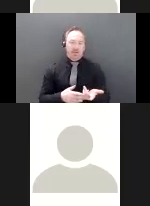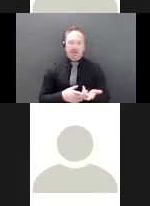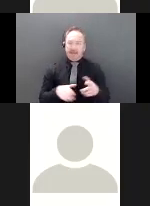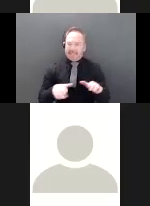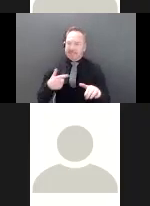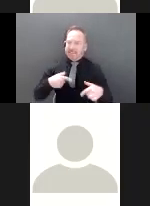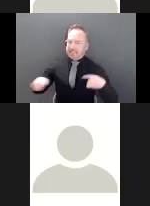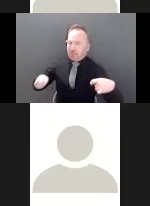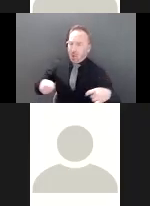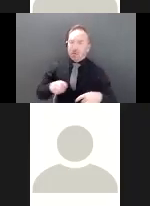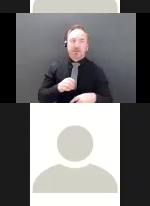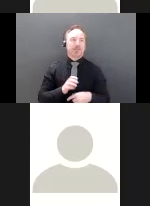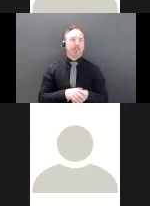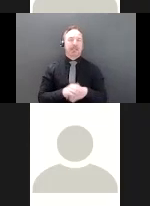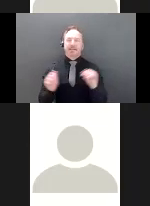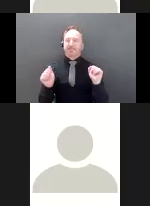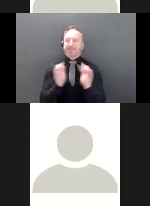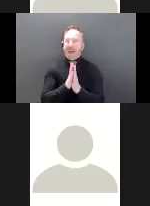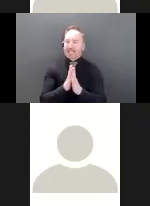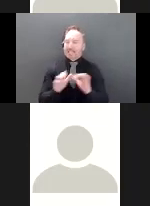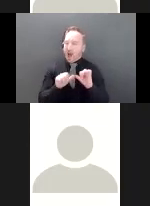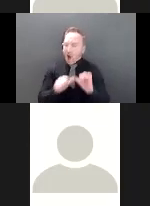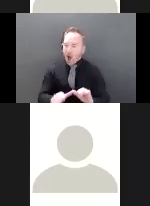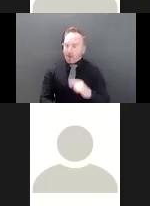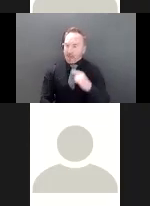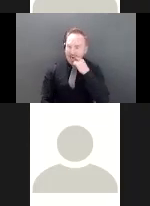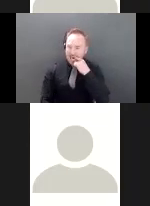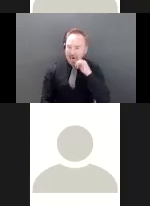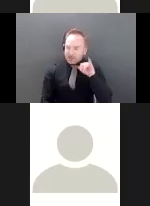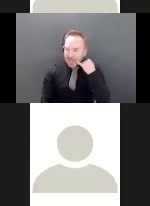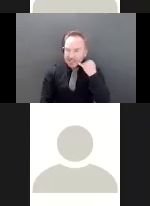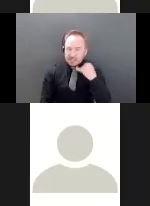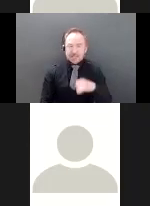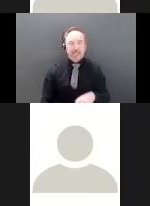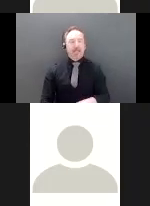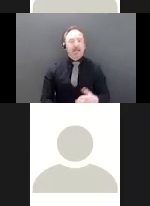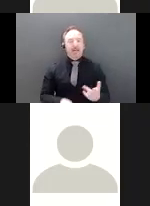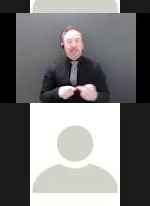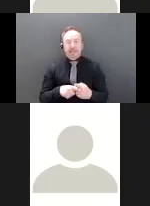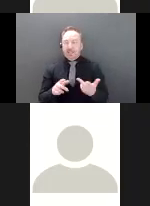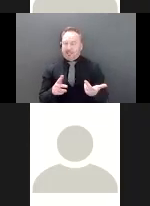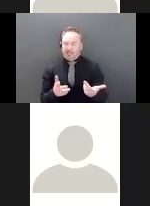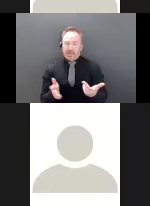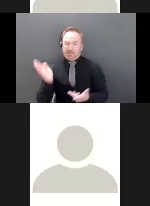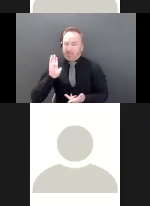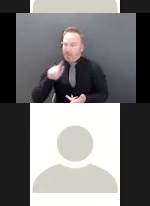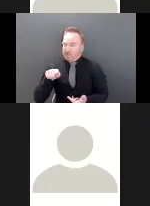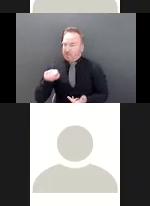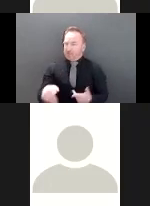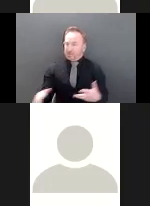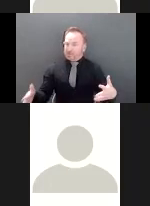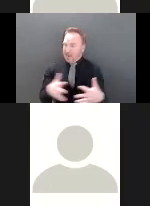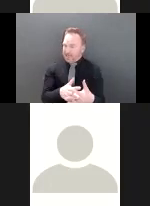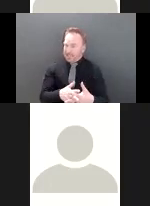constant jealousy, if she was assaulted by him when she was pregnant, also suicide attempts, so threats